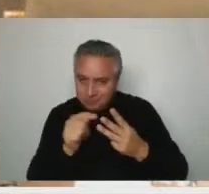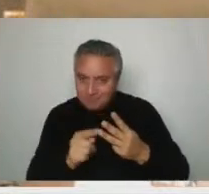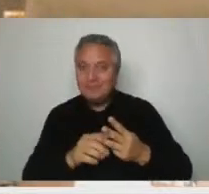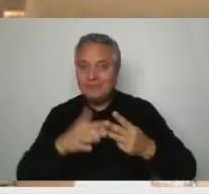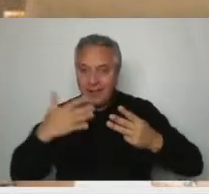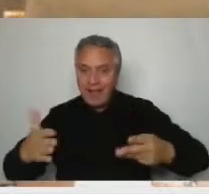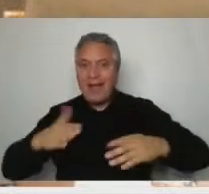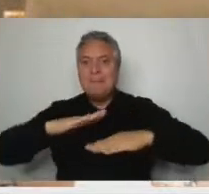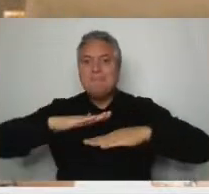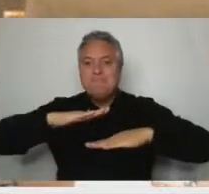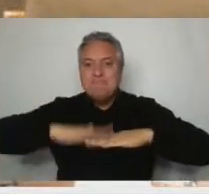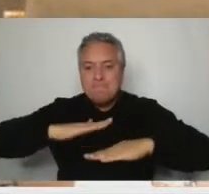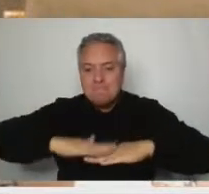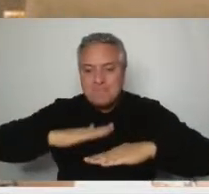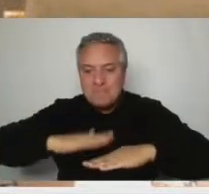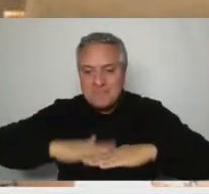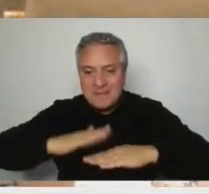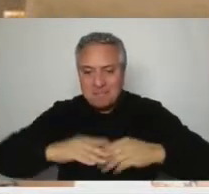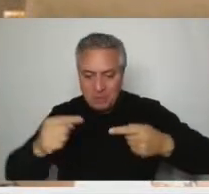these minimum requirements.